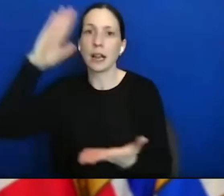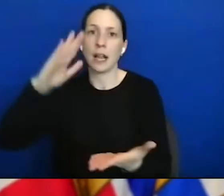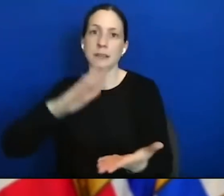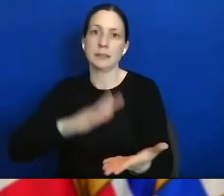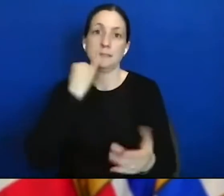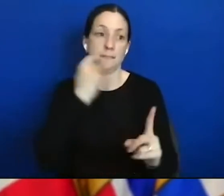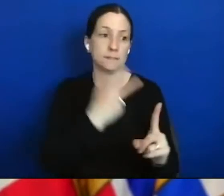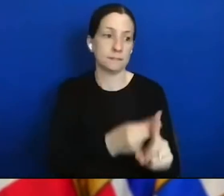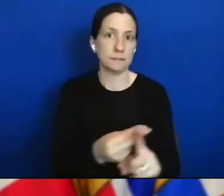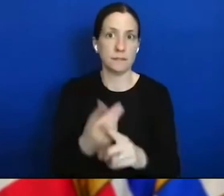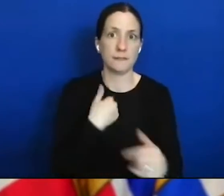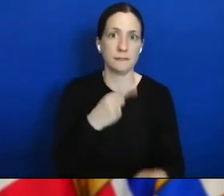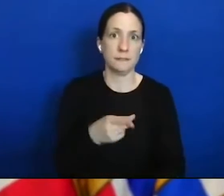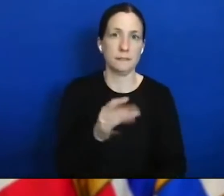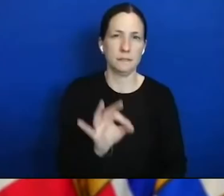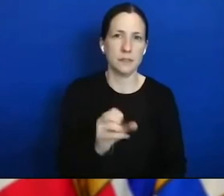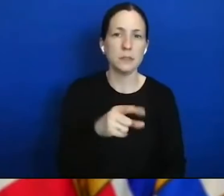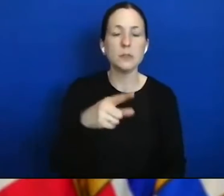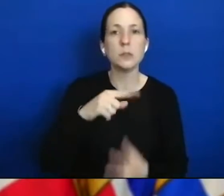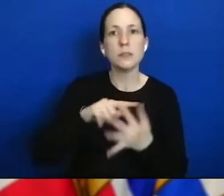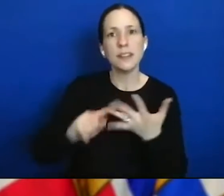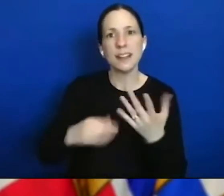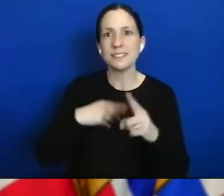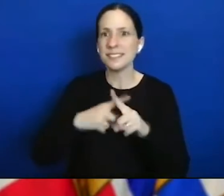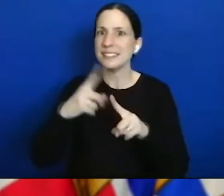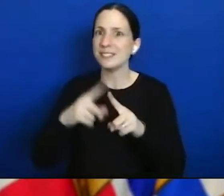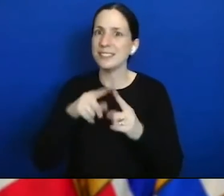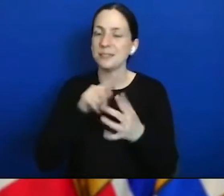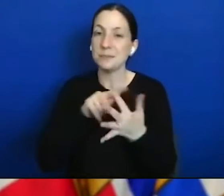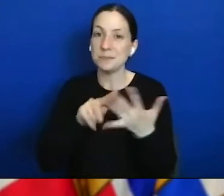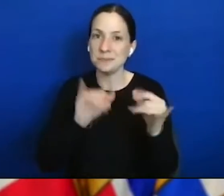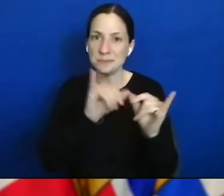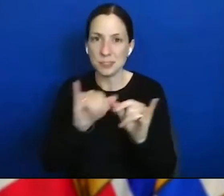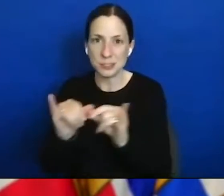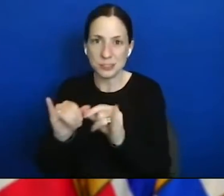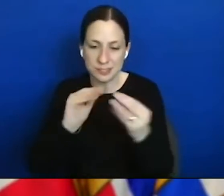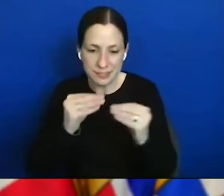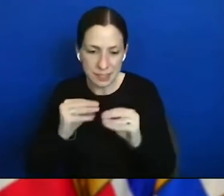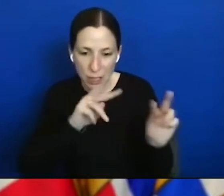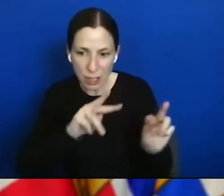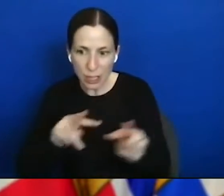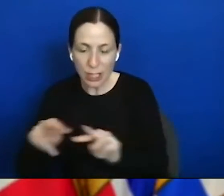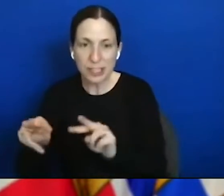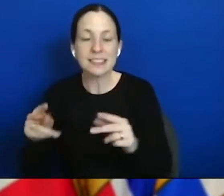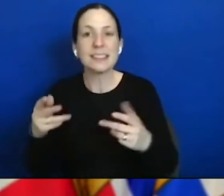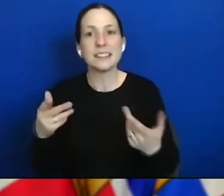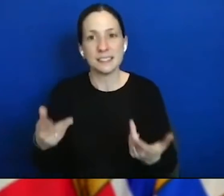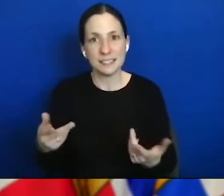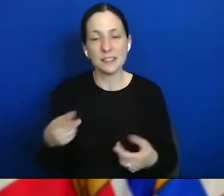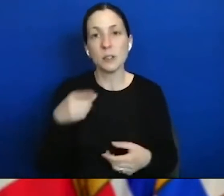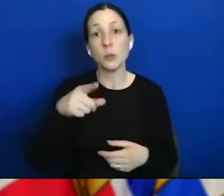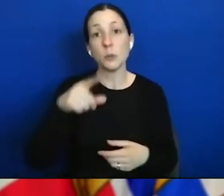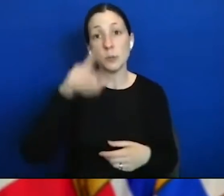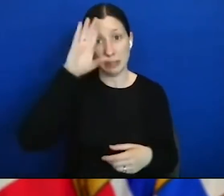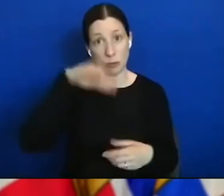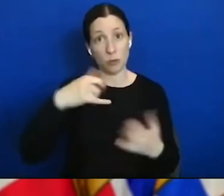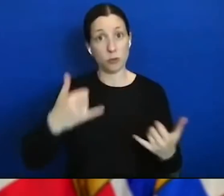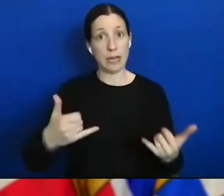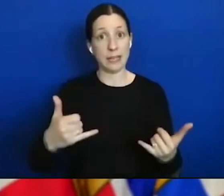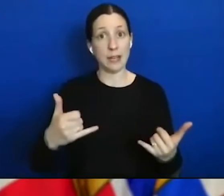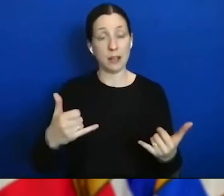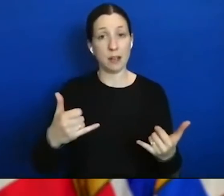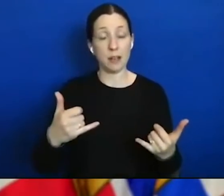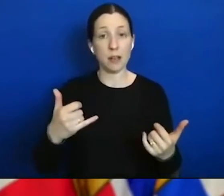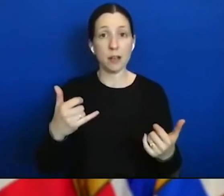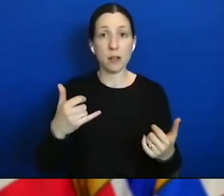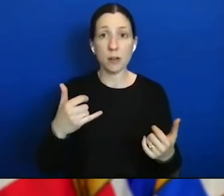looking at all of those different parameters. Right now, we know that the risk of having widespread